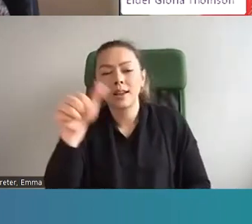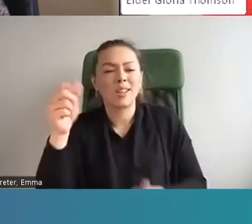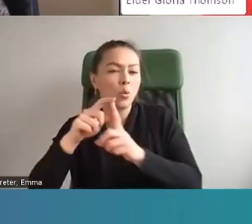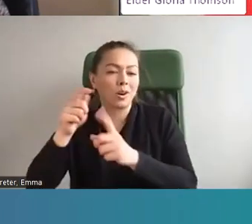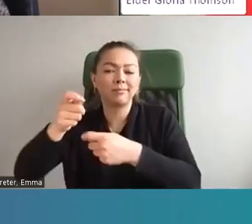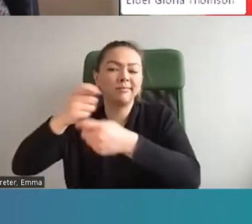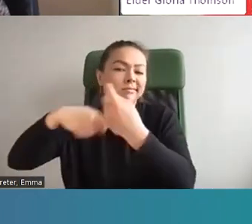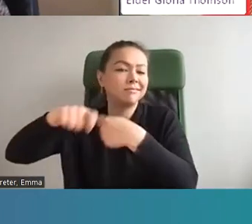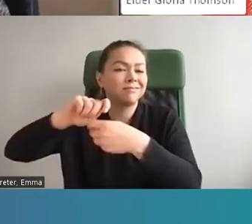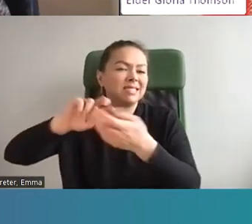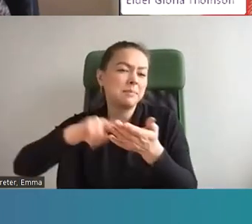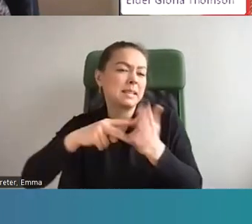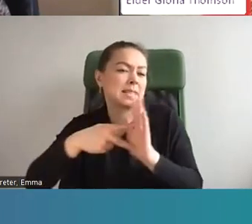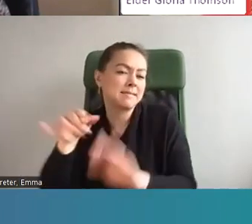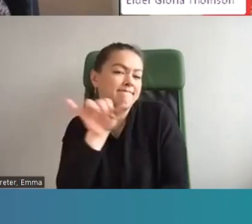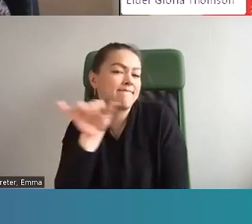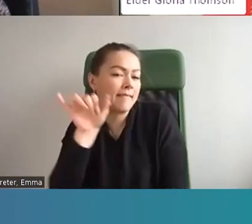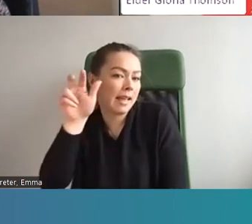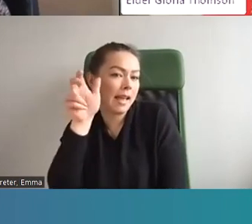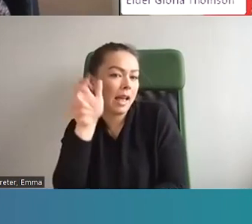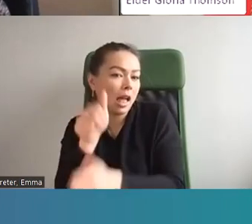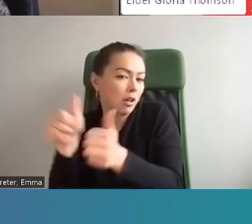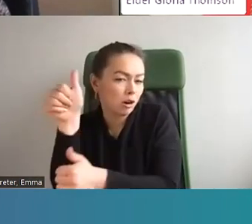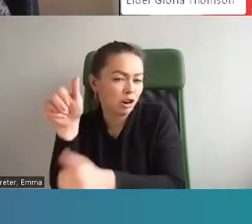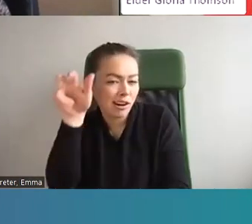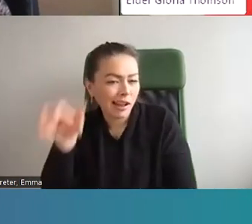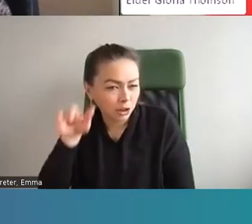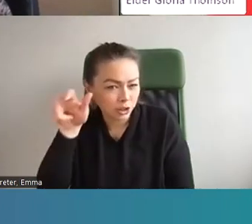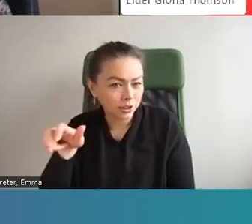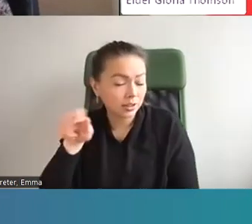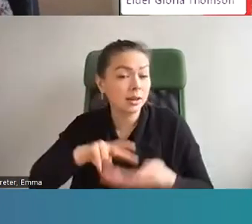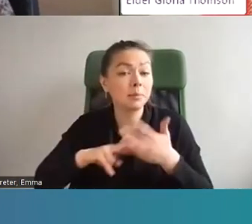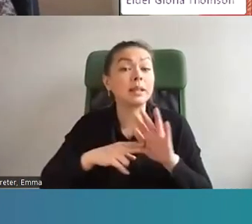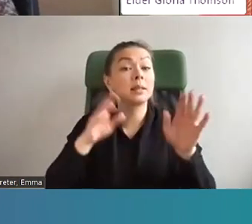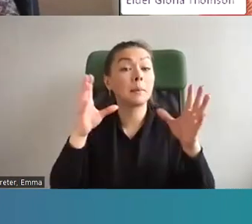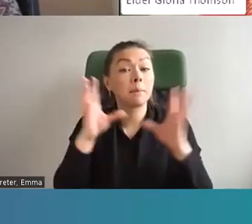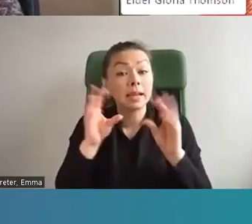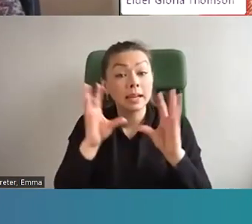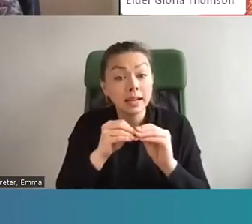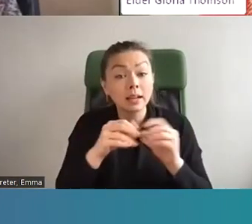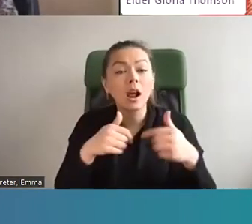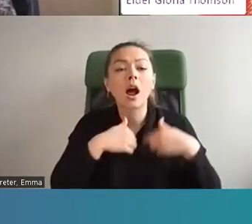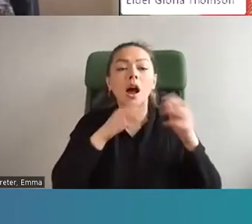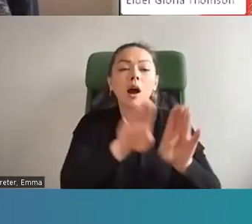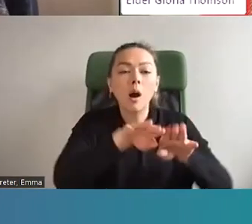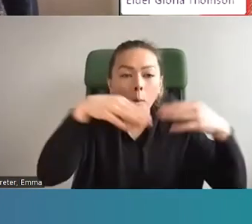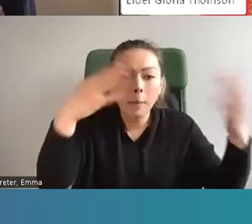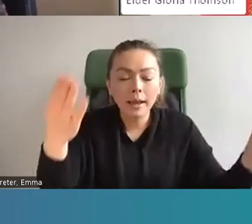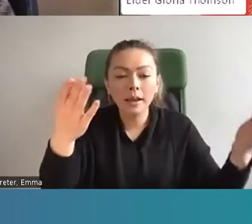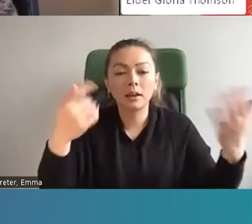So I would open and close. I attended all the meetings and opened and closed with a prayer,